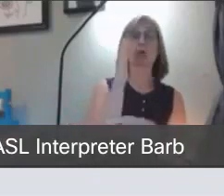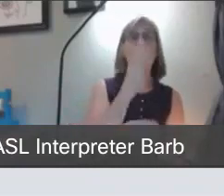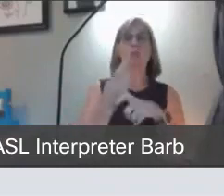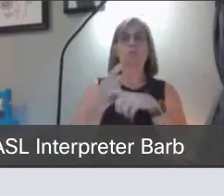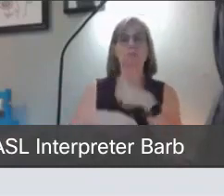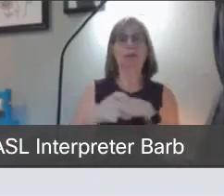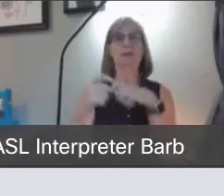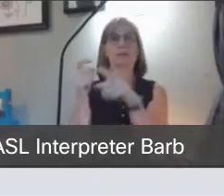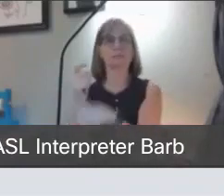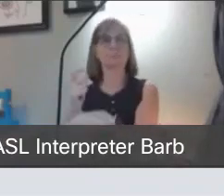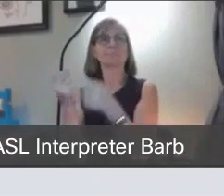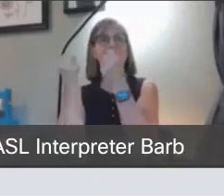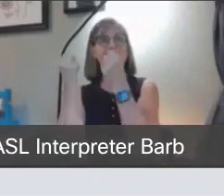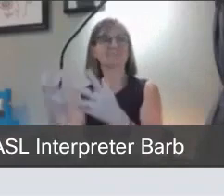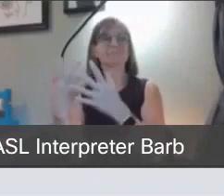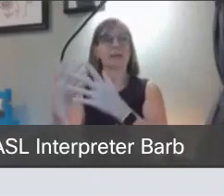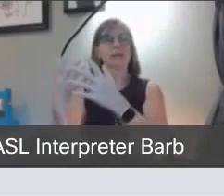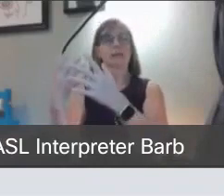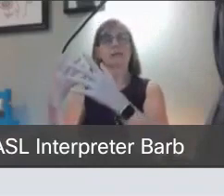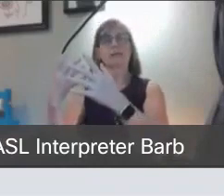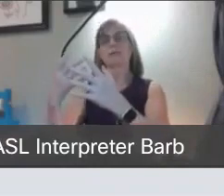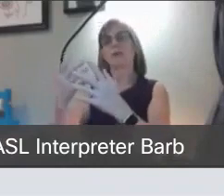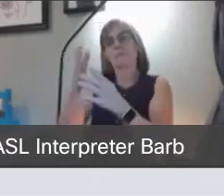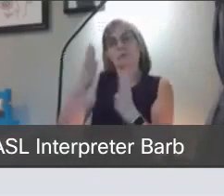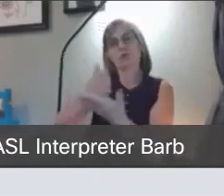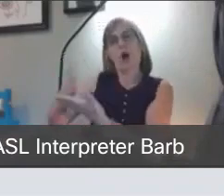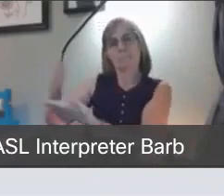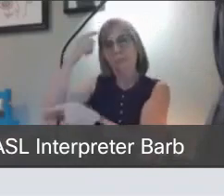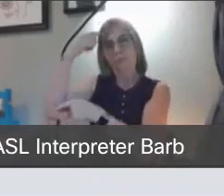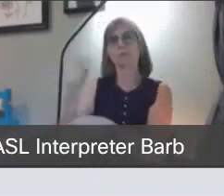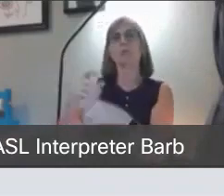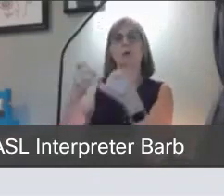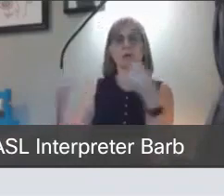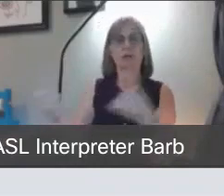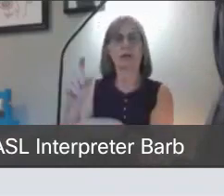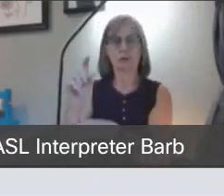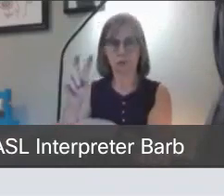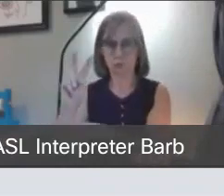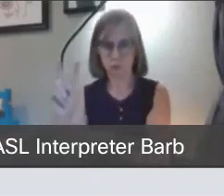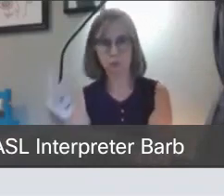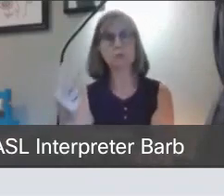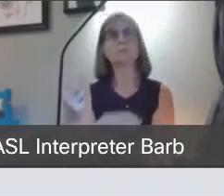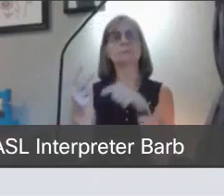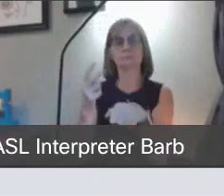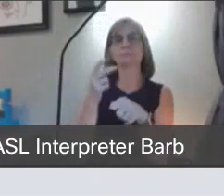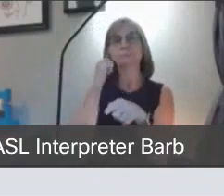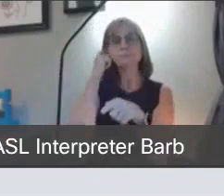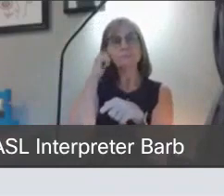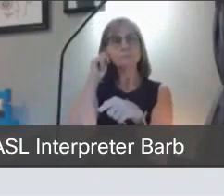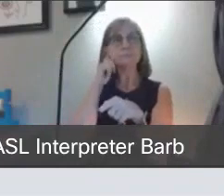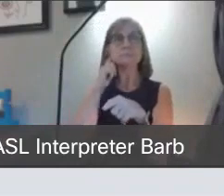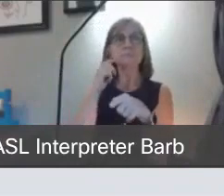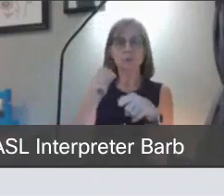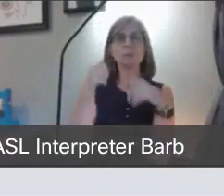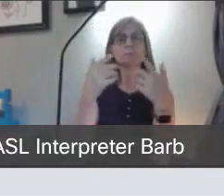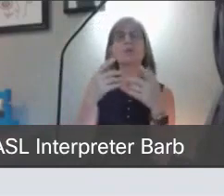Sunday service plus more weekday trips and later service on weeknights to Line 10 with this route change. And